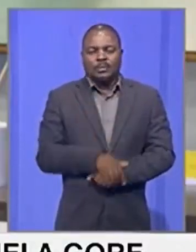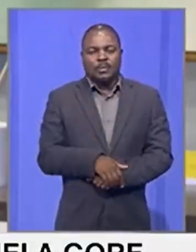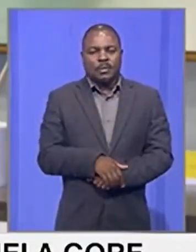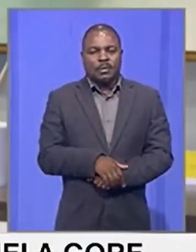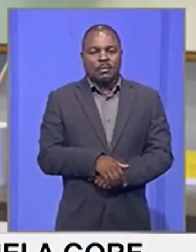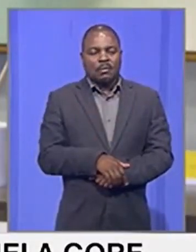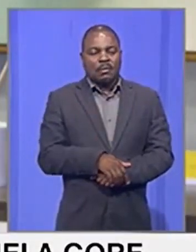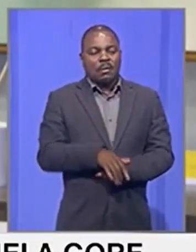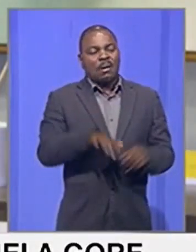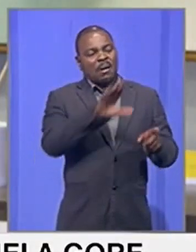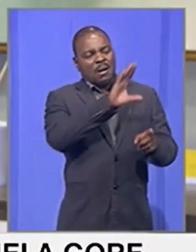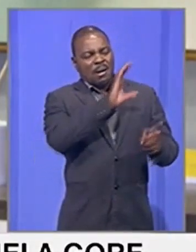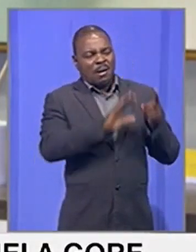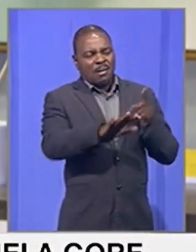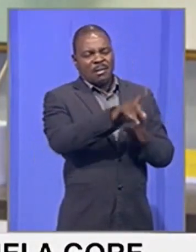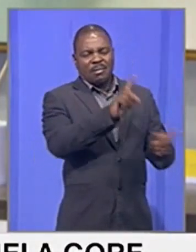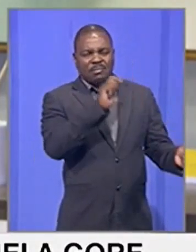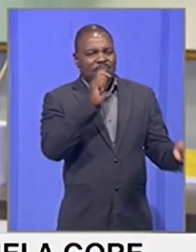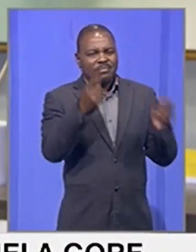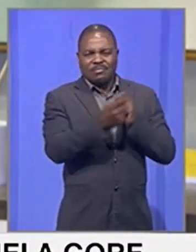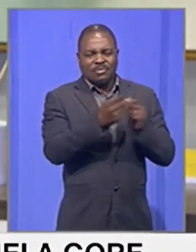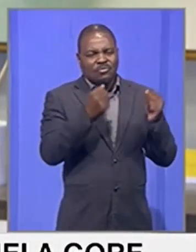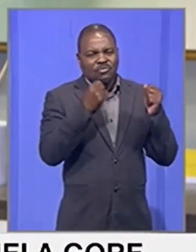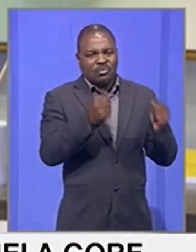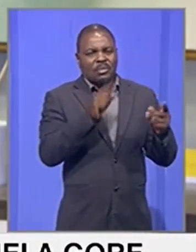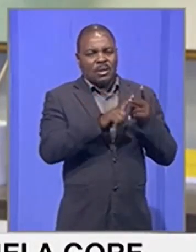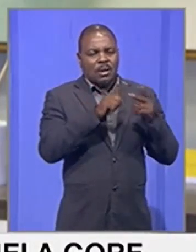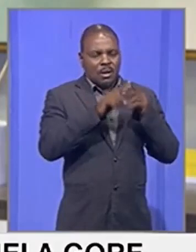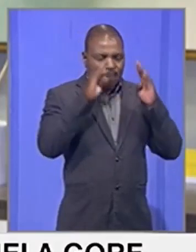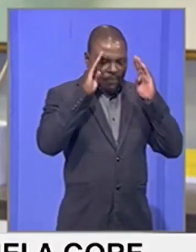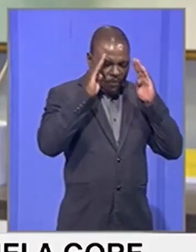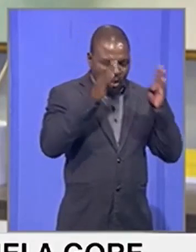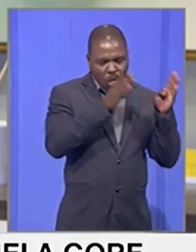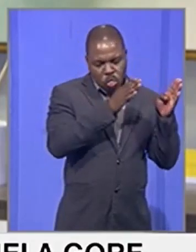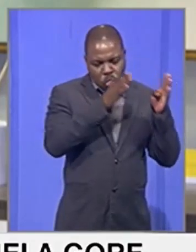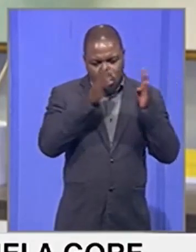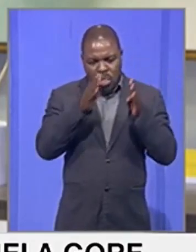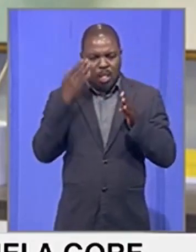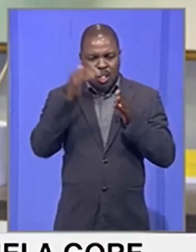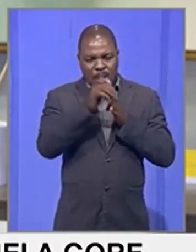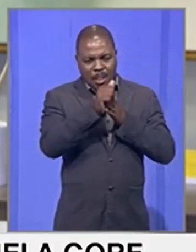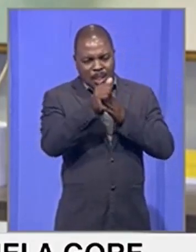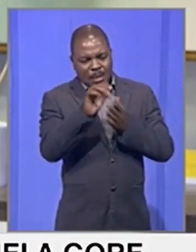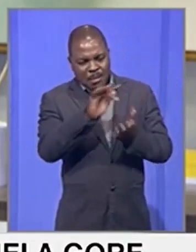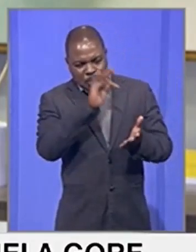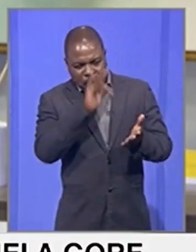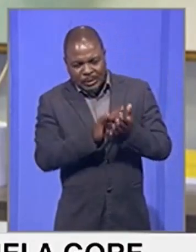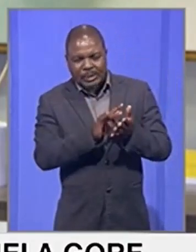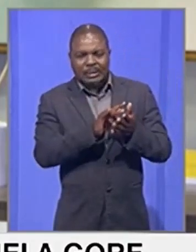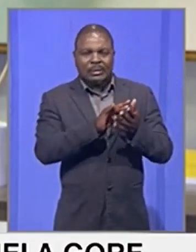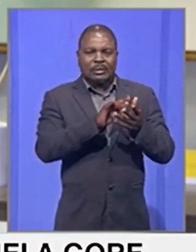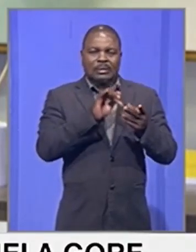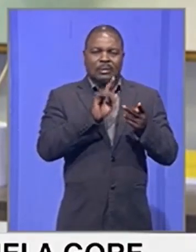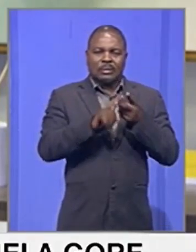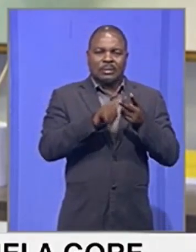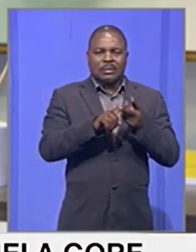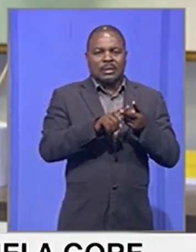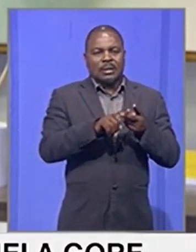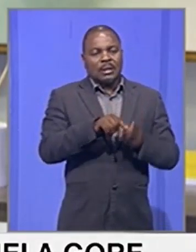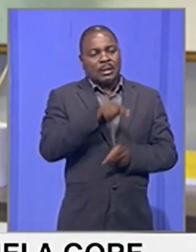a ngaka gore lebaka la gore badiri ba tlhoke kgatlhego mo mekgatlhong ya badiri ke dintwa tsa baeteledipele. A re go farologana le mo nakong